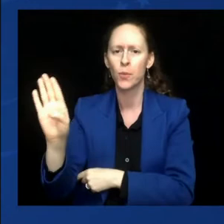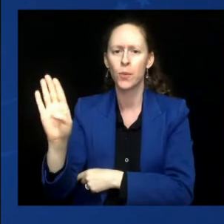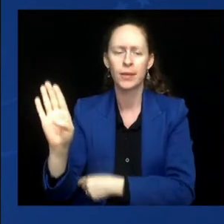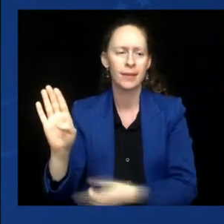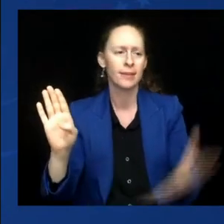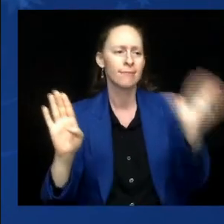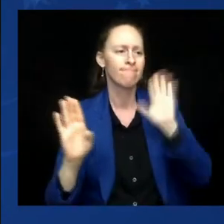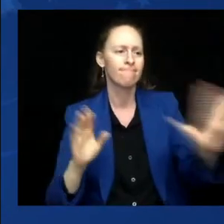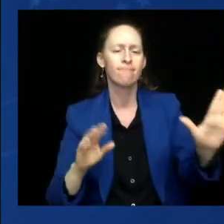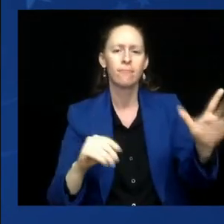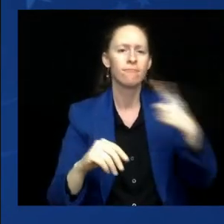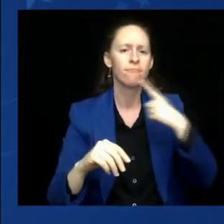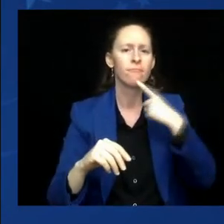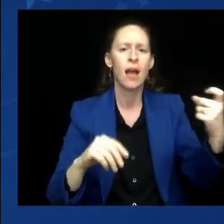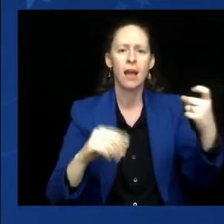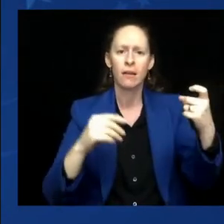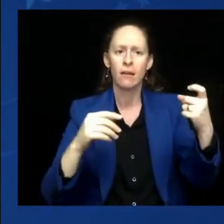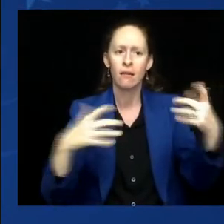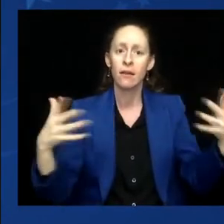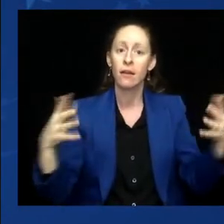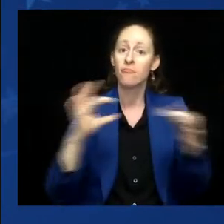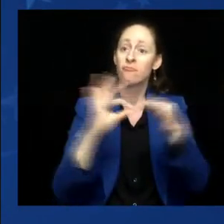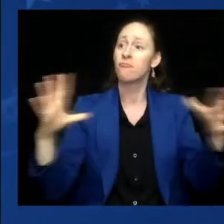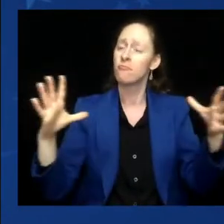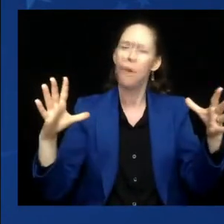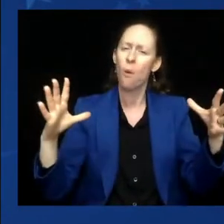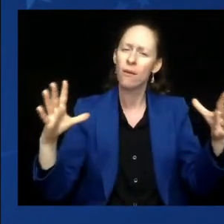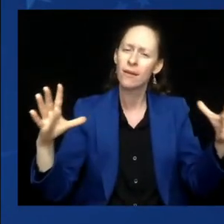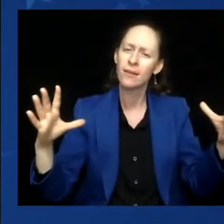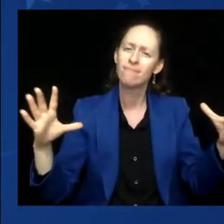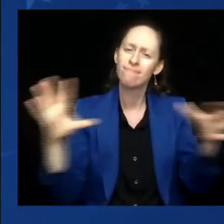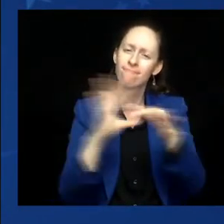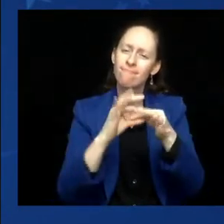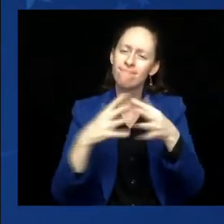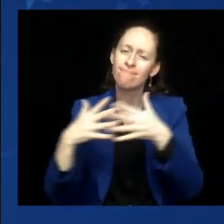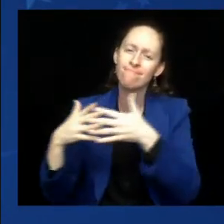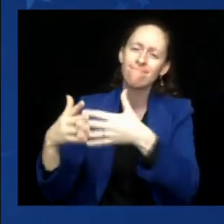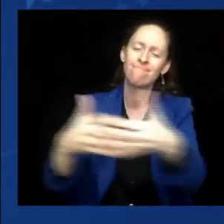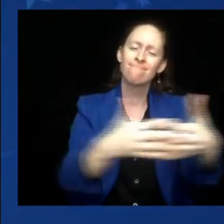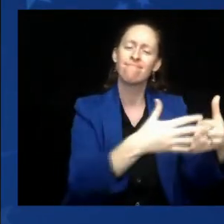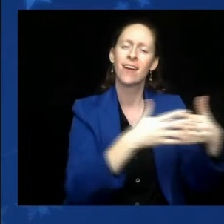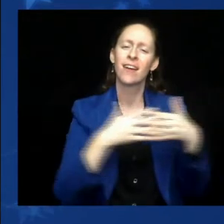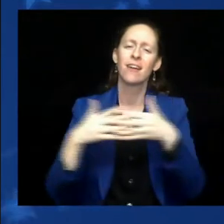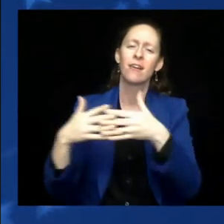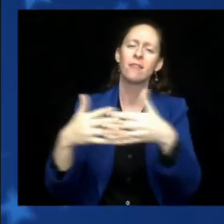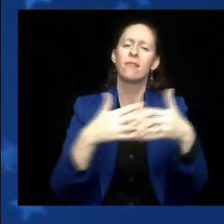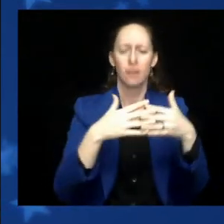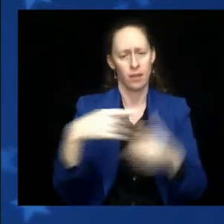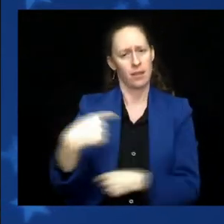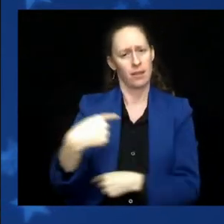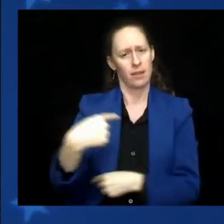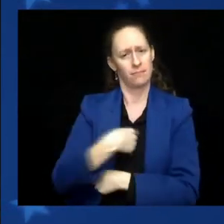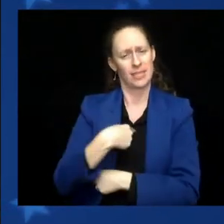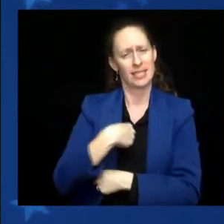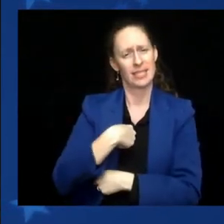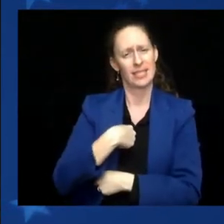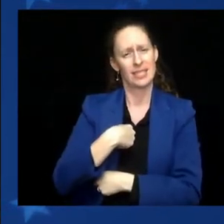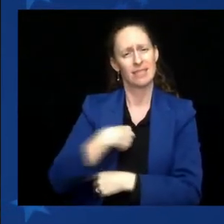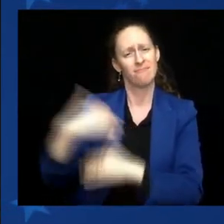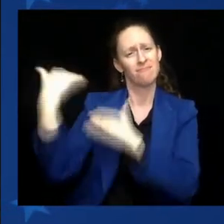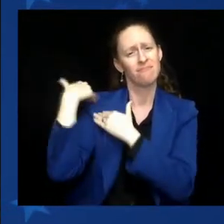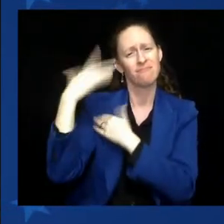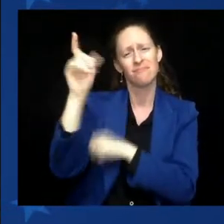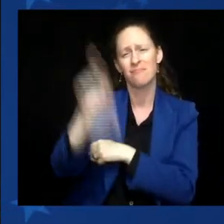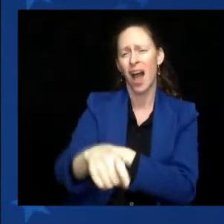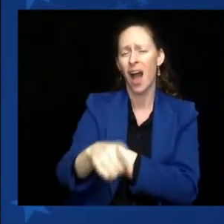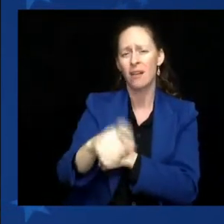to tell the truth, no matter how difficult, no matter how painful. And here, in my view, is